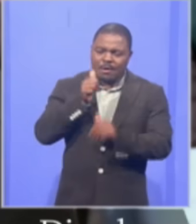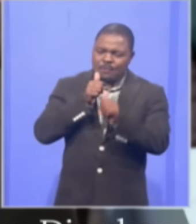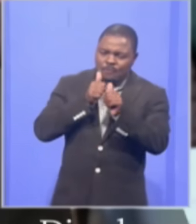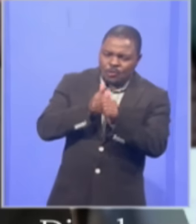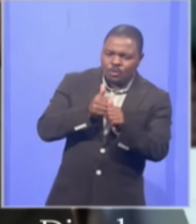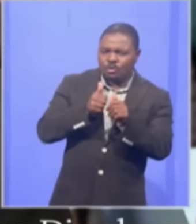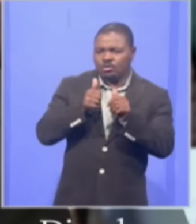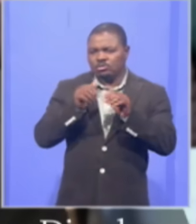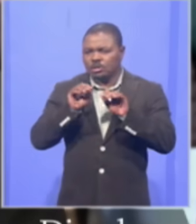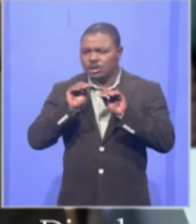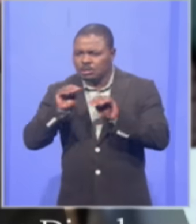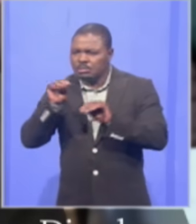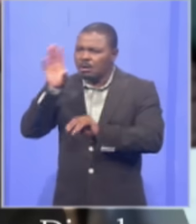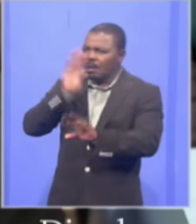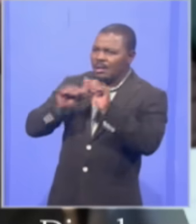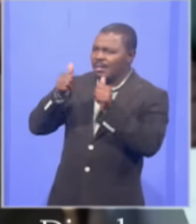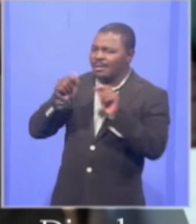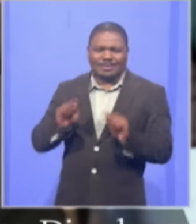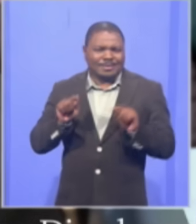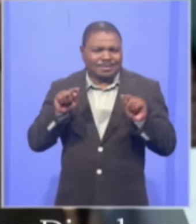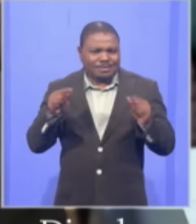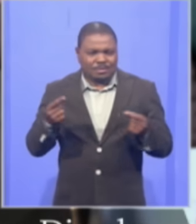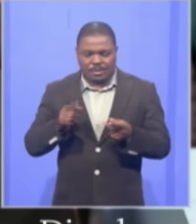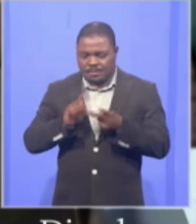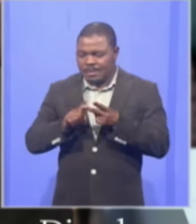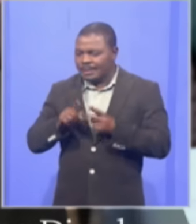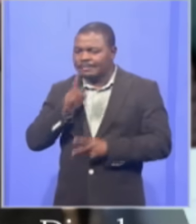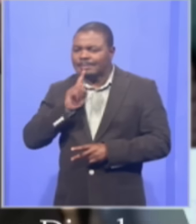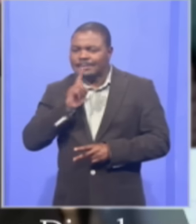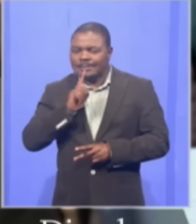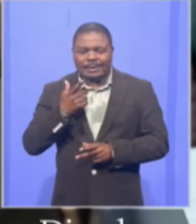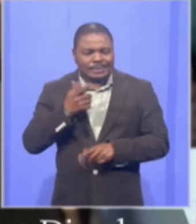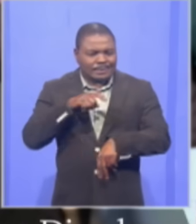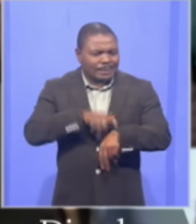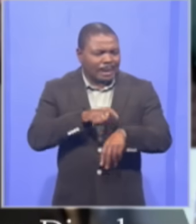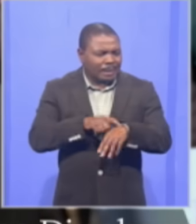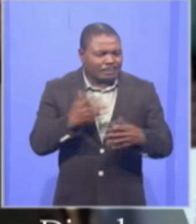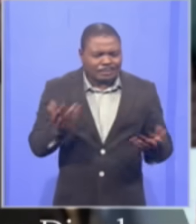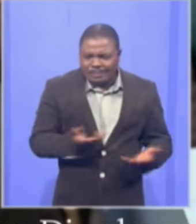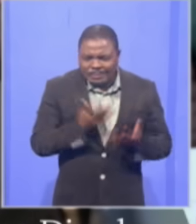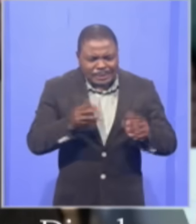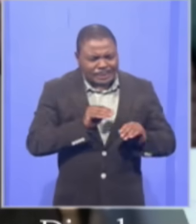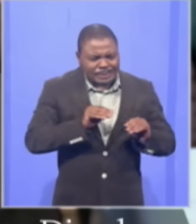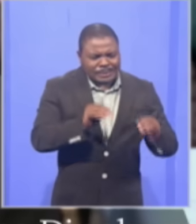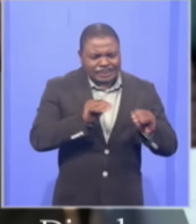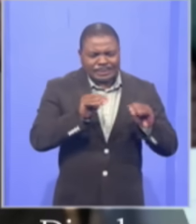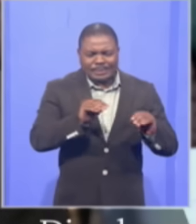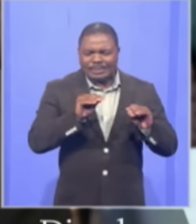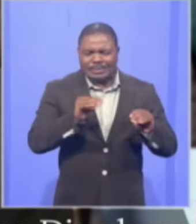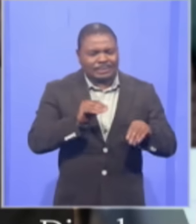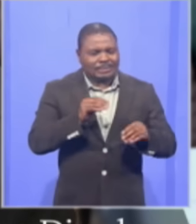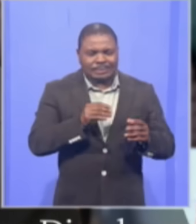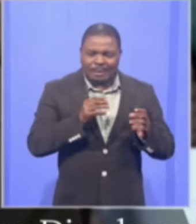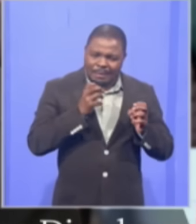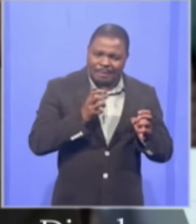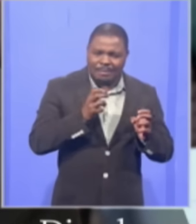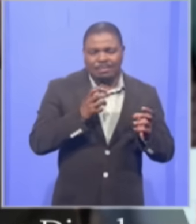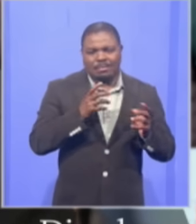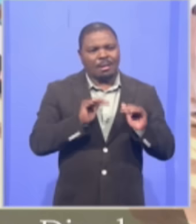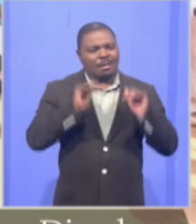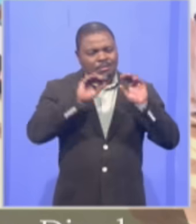le maruta bana mo tlaseng sentle se o be se tseela teacher ga nako ya gore o ka somarela nako ya gore nkebe a mo file thuto e maemo a go godimo